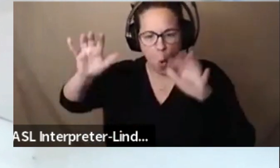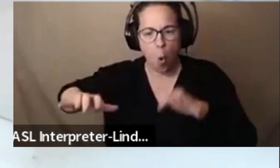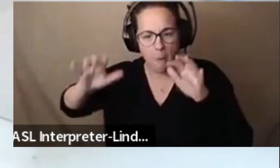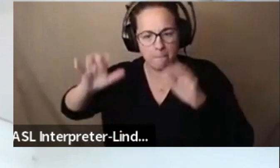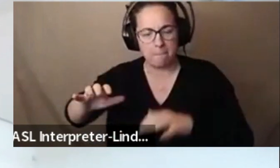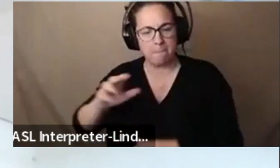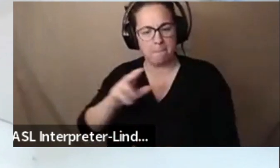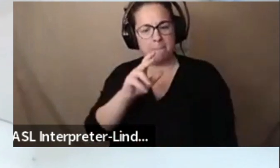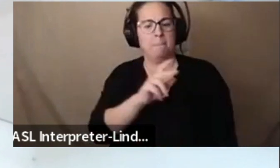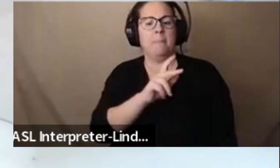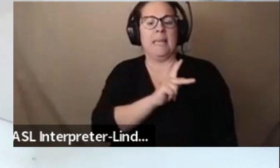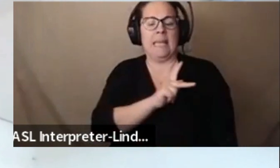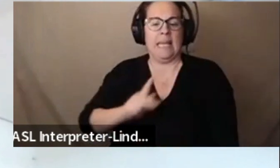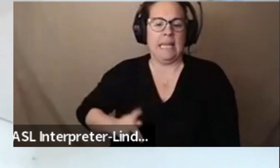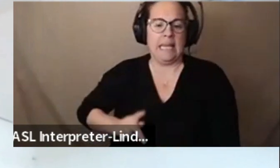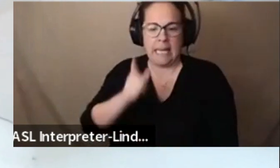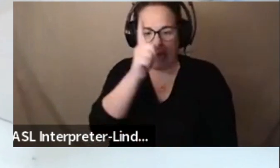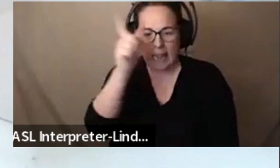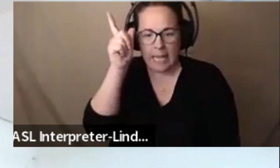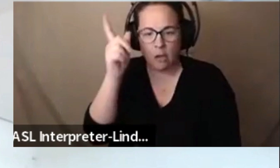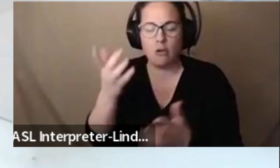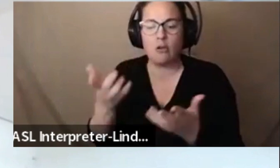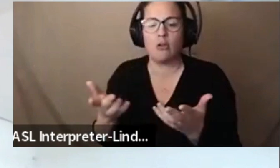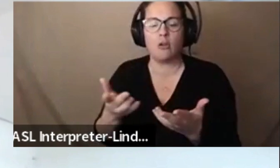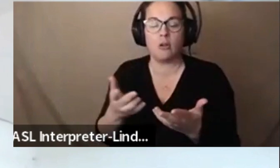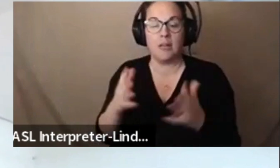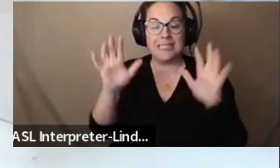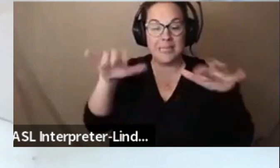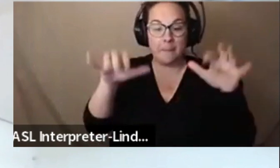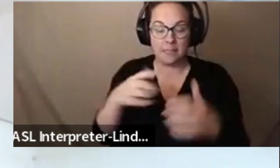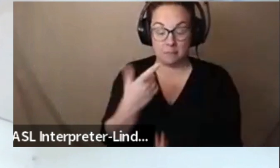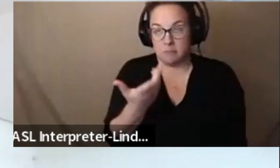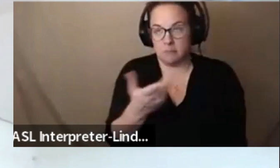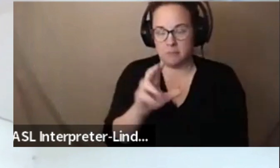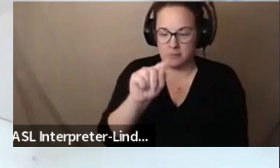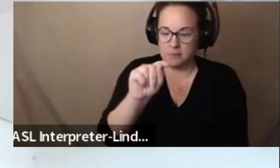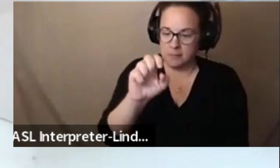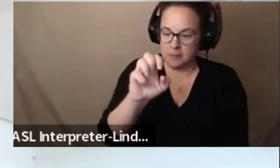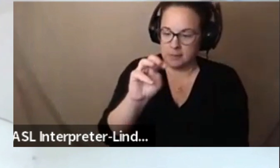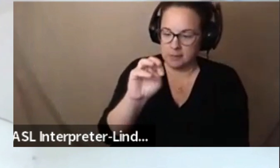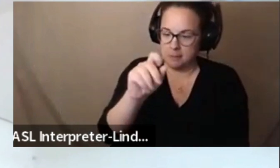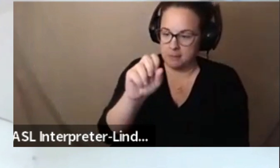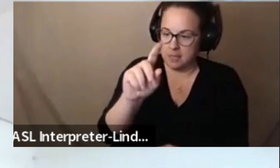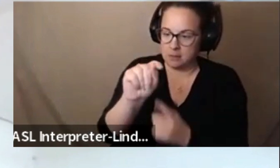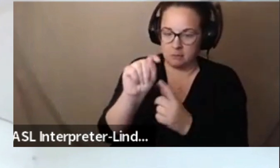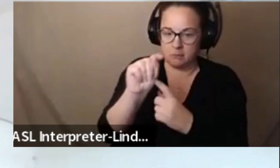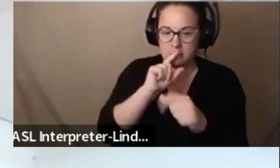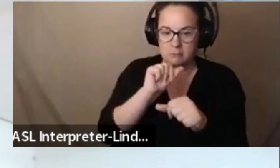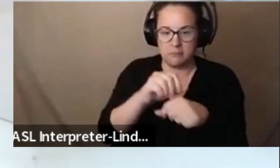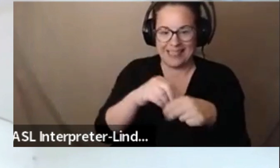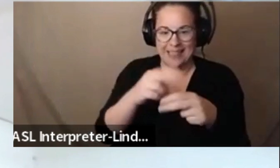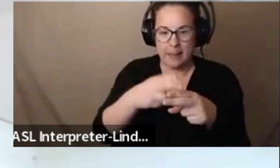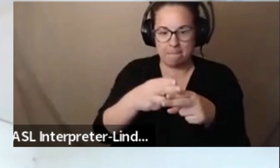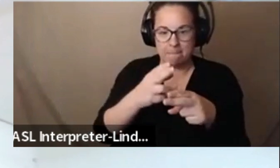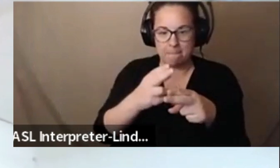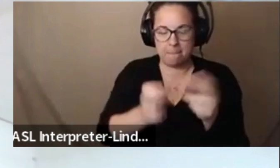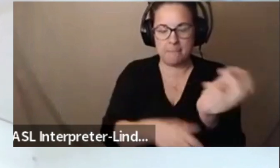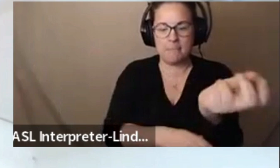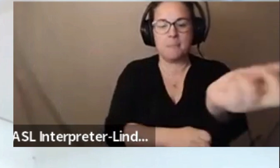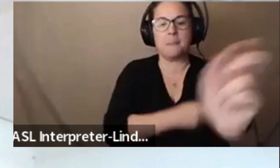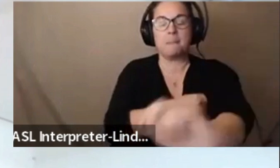storms in King Lear particularly, obviously the Tempest, I mean, it's called the Tempest, but